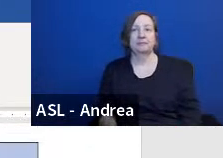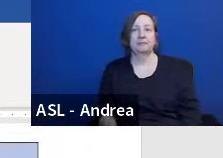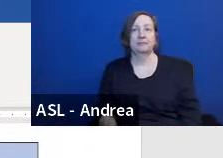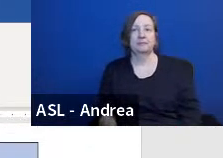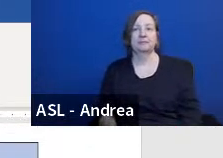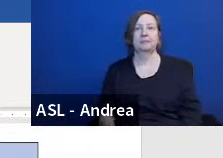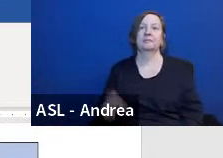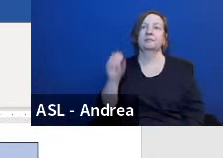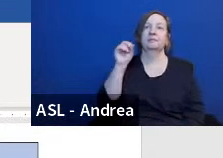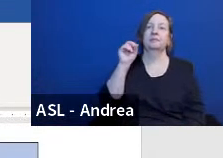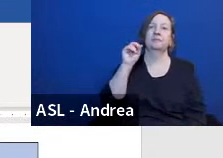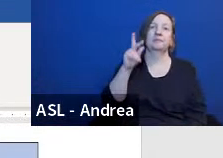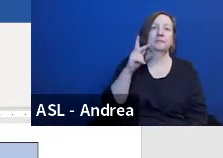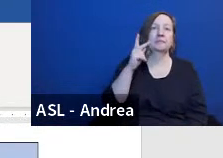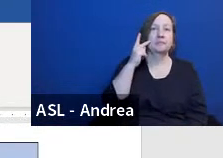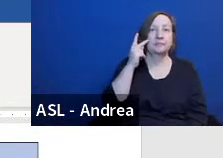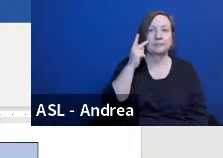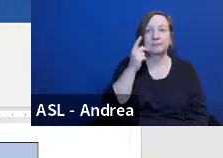Okay. I see we're